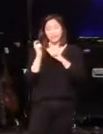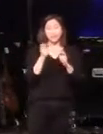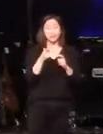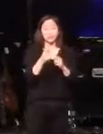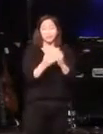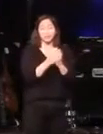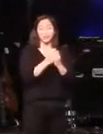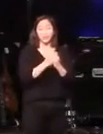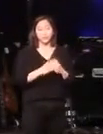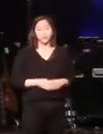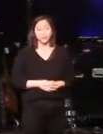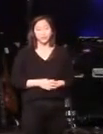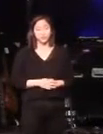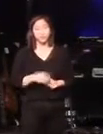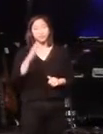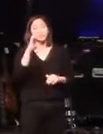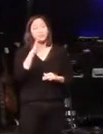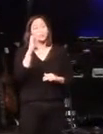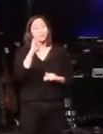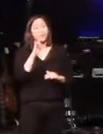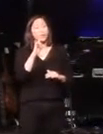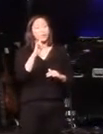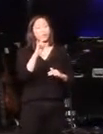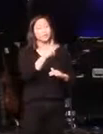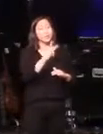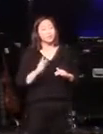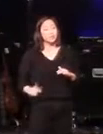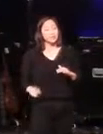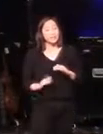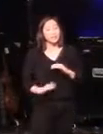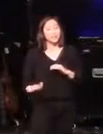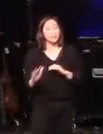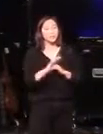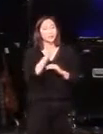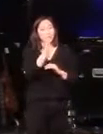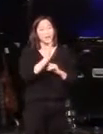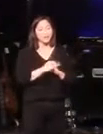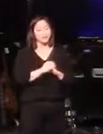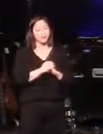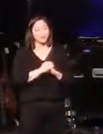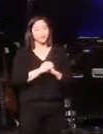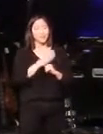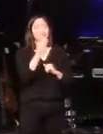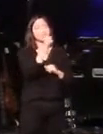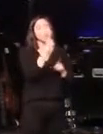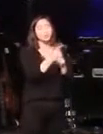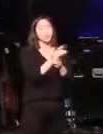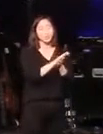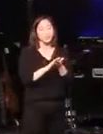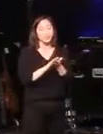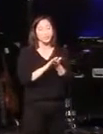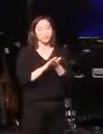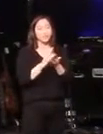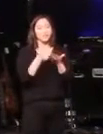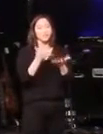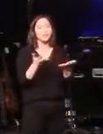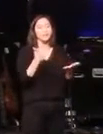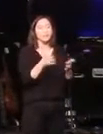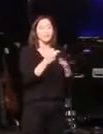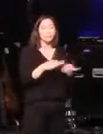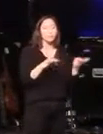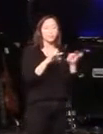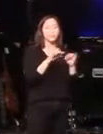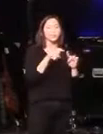Seek first the kingdom of God and his righteousness. Seek first the things that matter. He will do